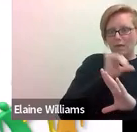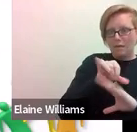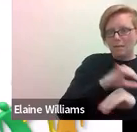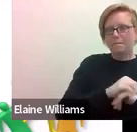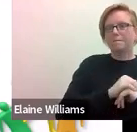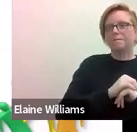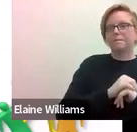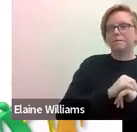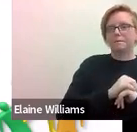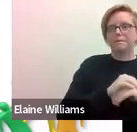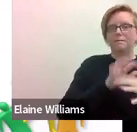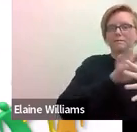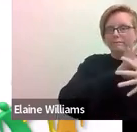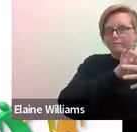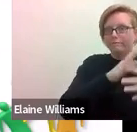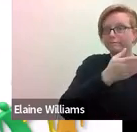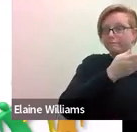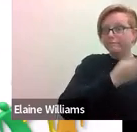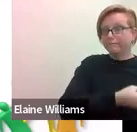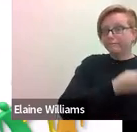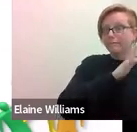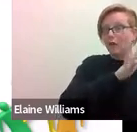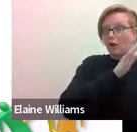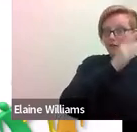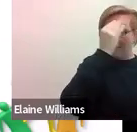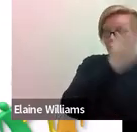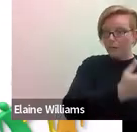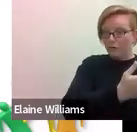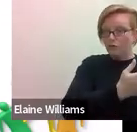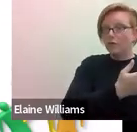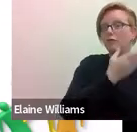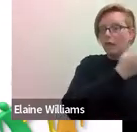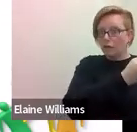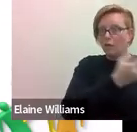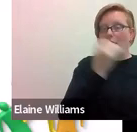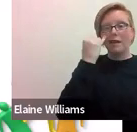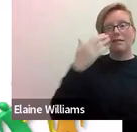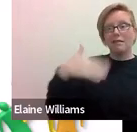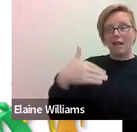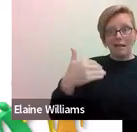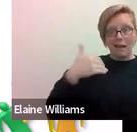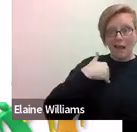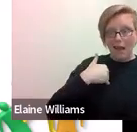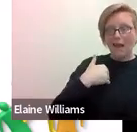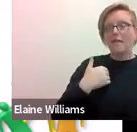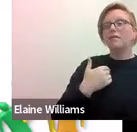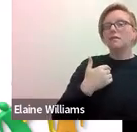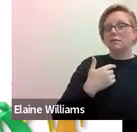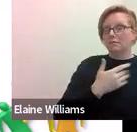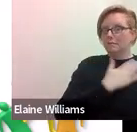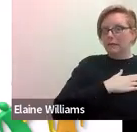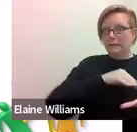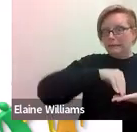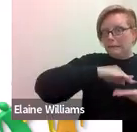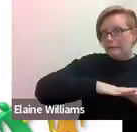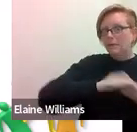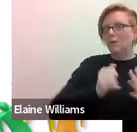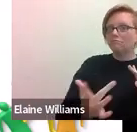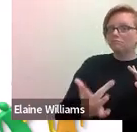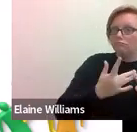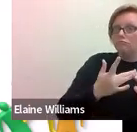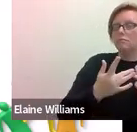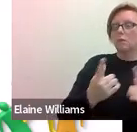oh, here's all our contact information for those of you who don't have it. Please feel free to reach out to us at any time with questions about